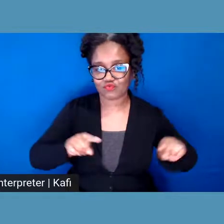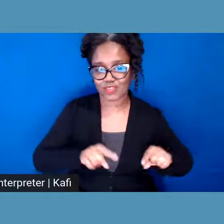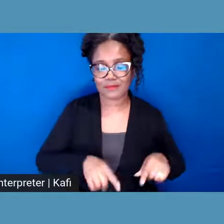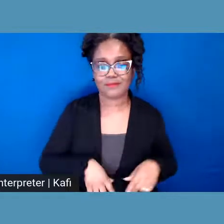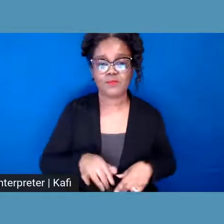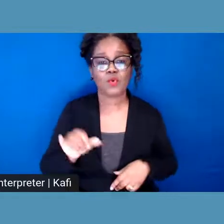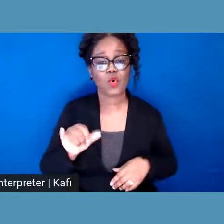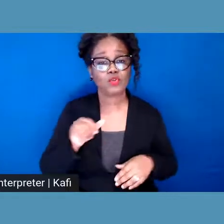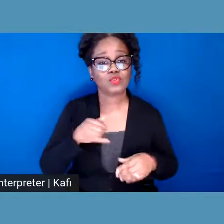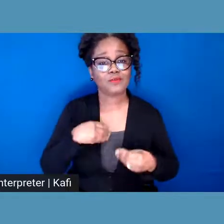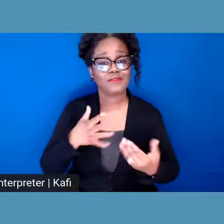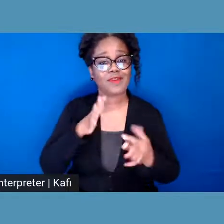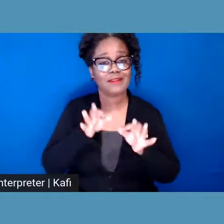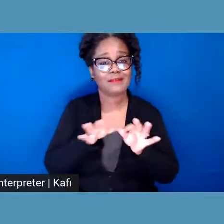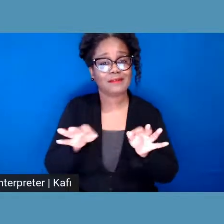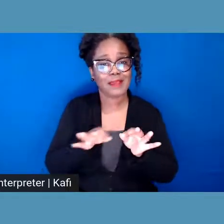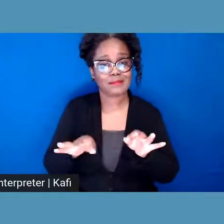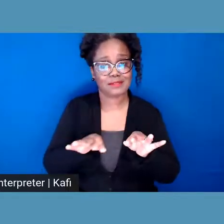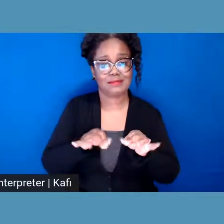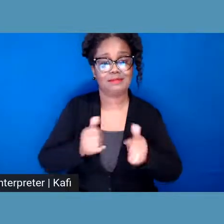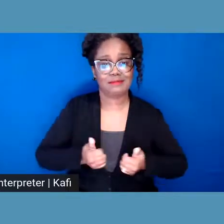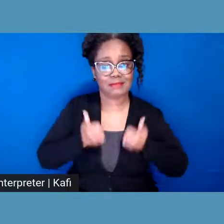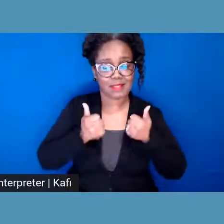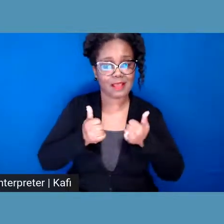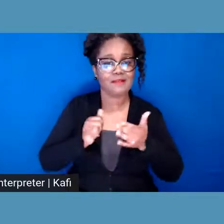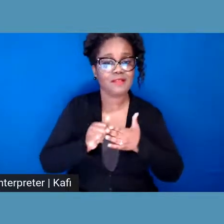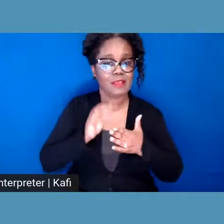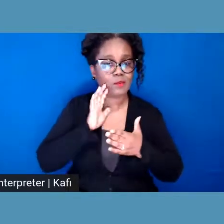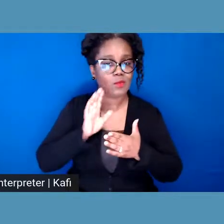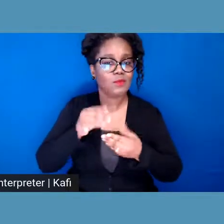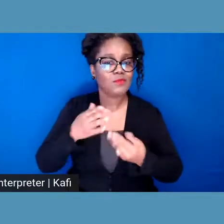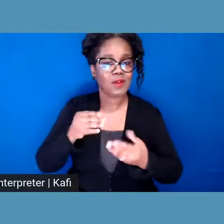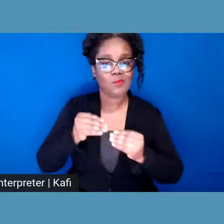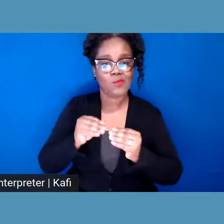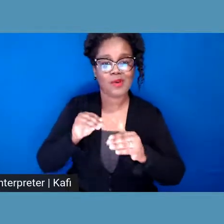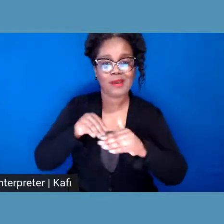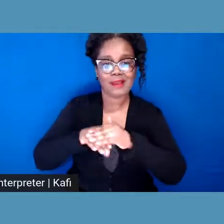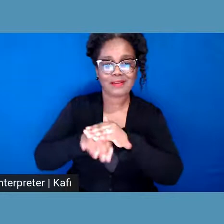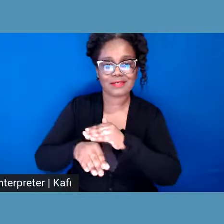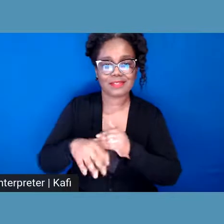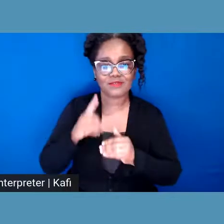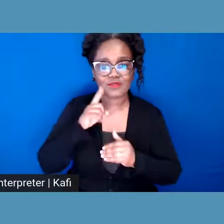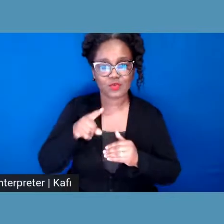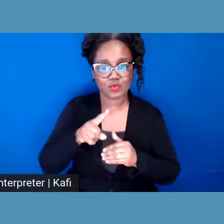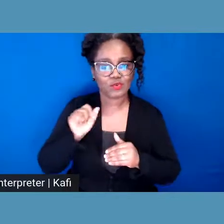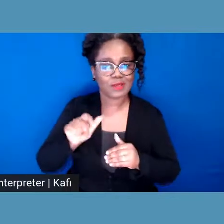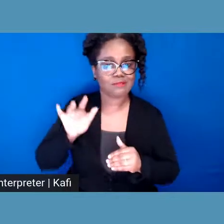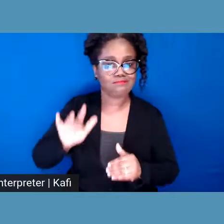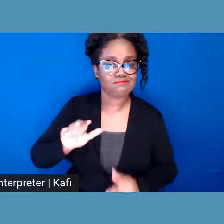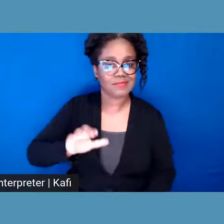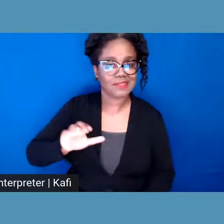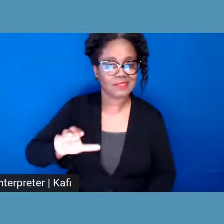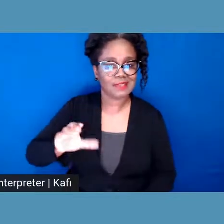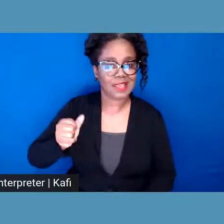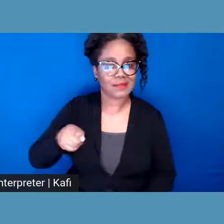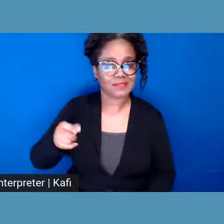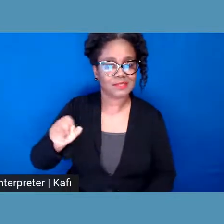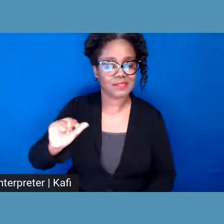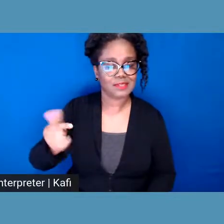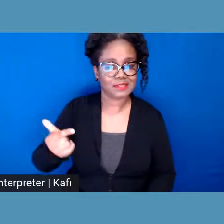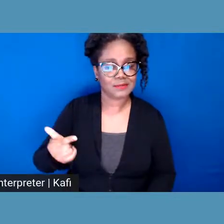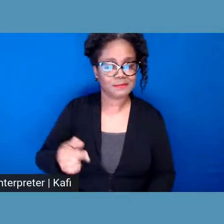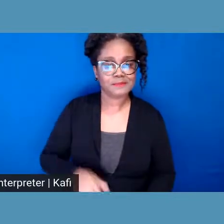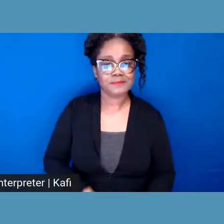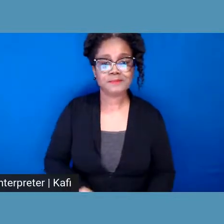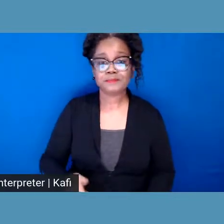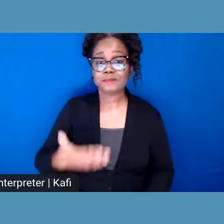our website with controls to adjust your experience. The best way to continuously refine our craft is to listen to our